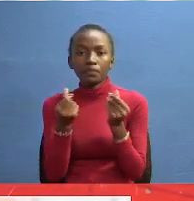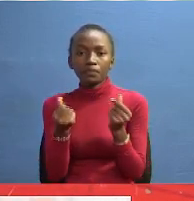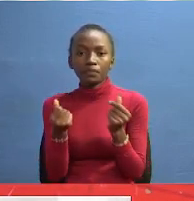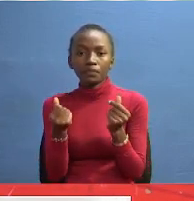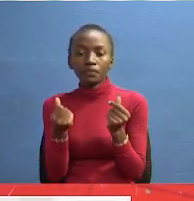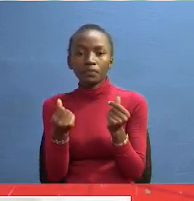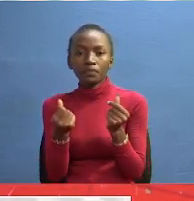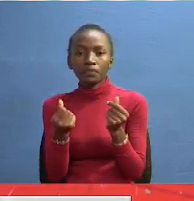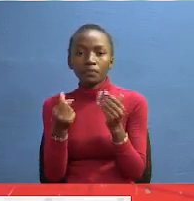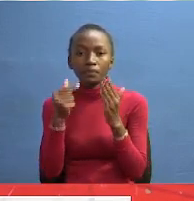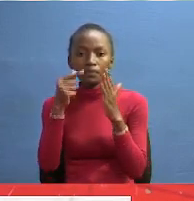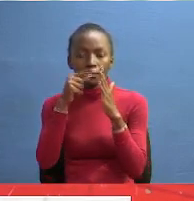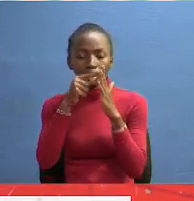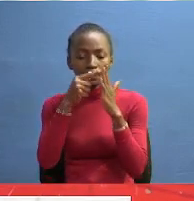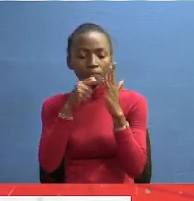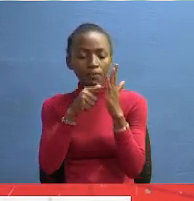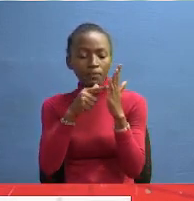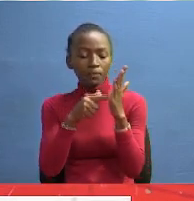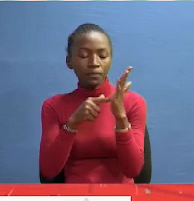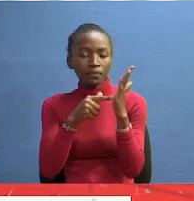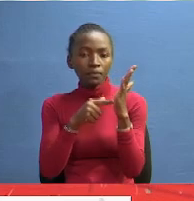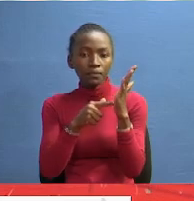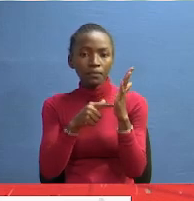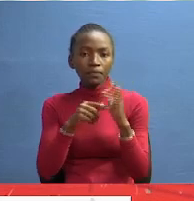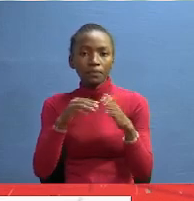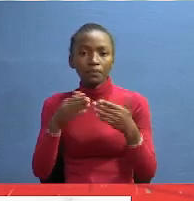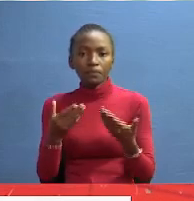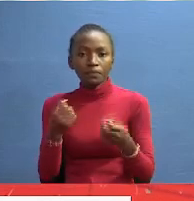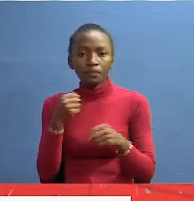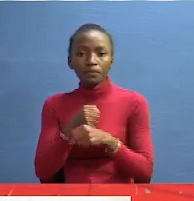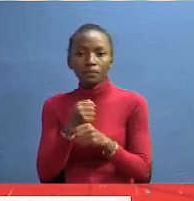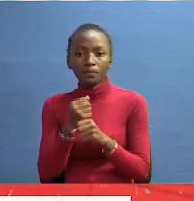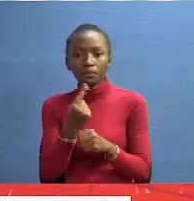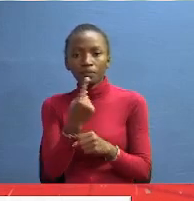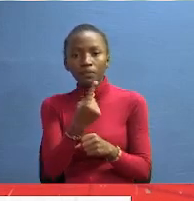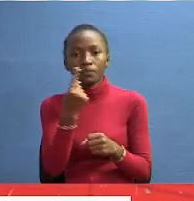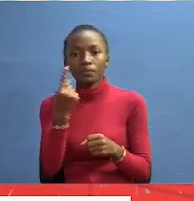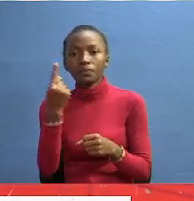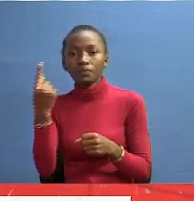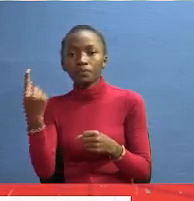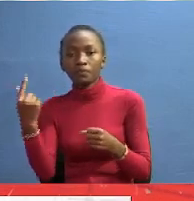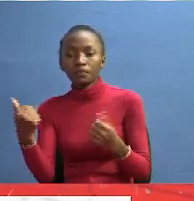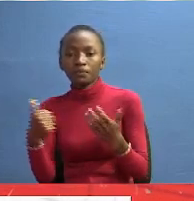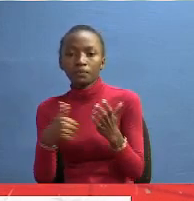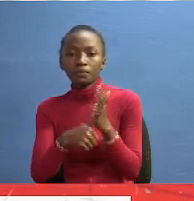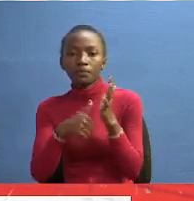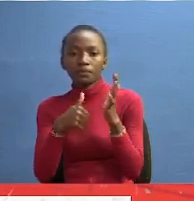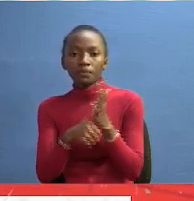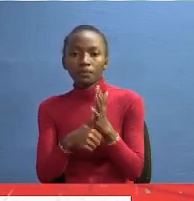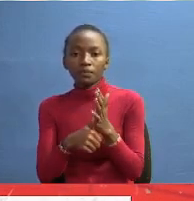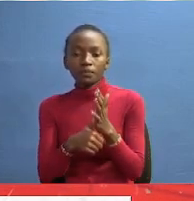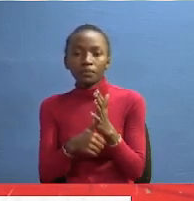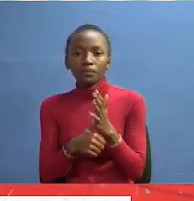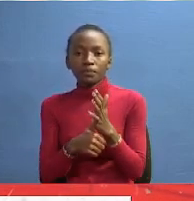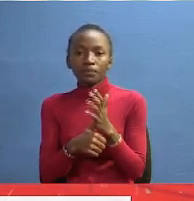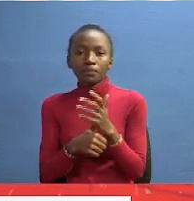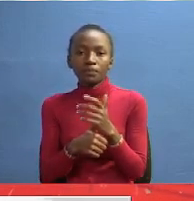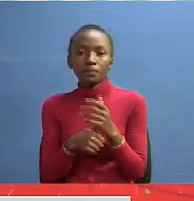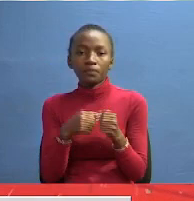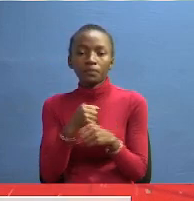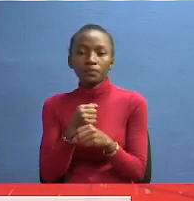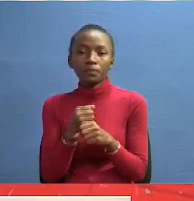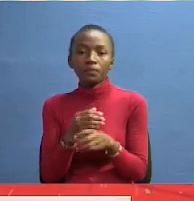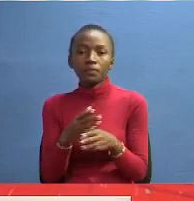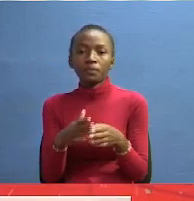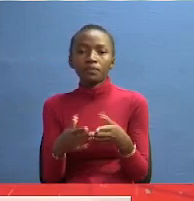script detailing what is going to be done and how should that process begin. And this can only be done mainly by experts.